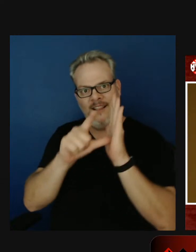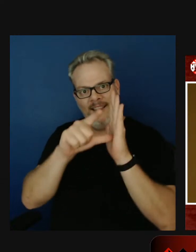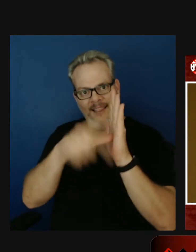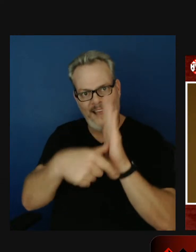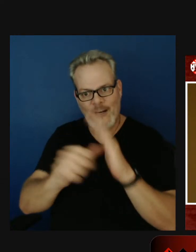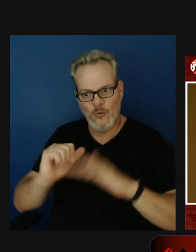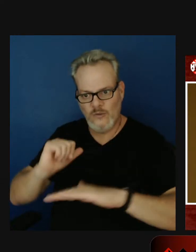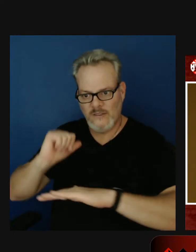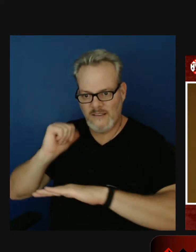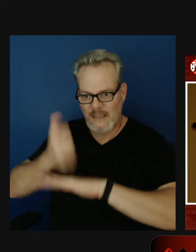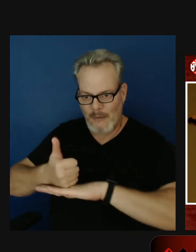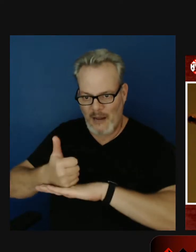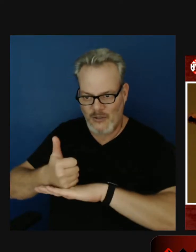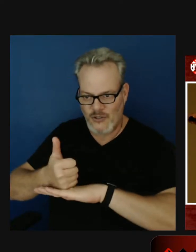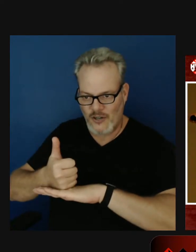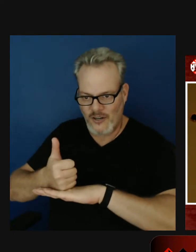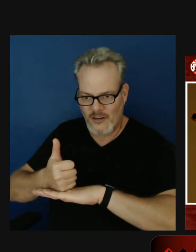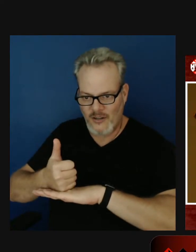Stearns.